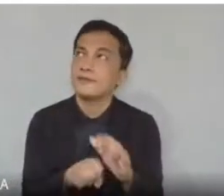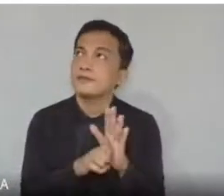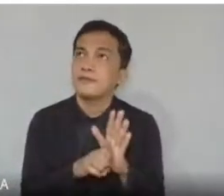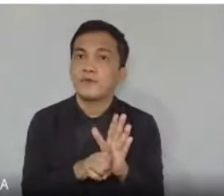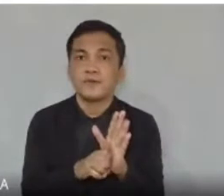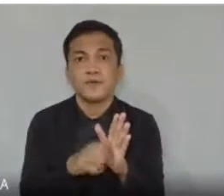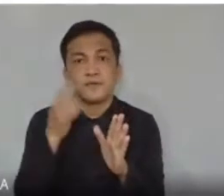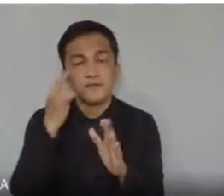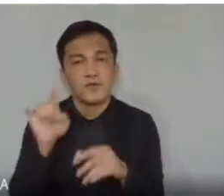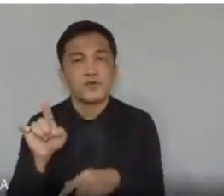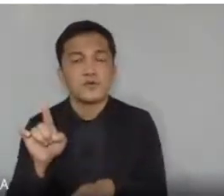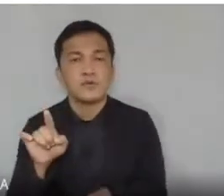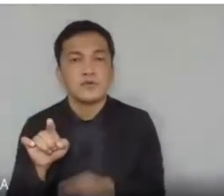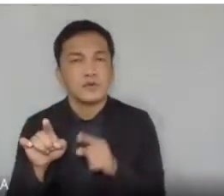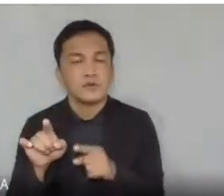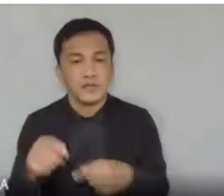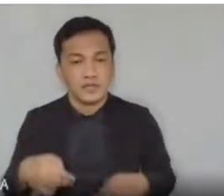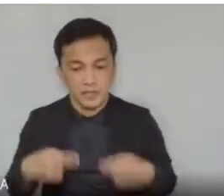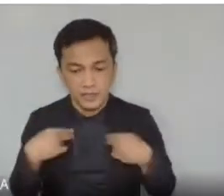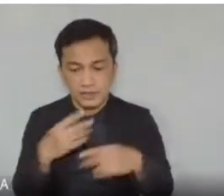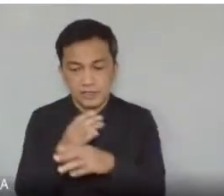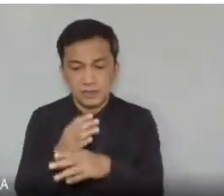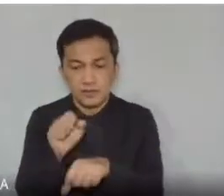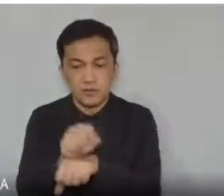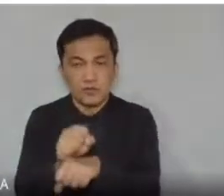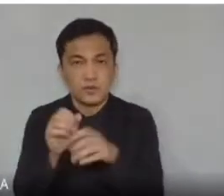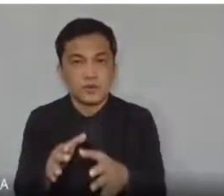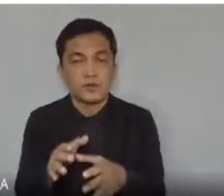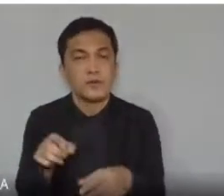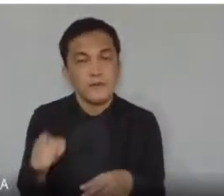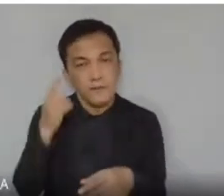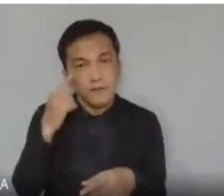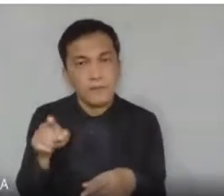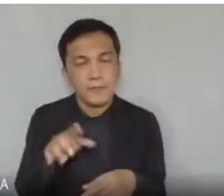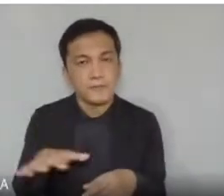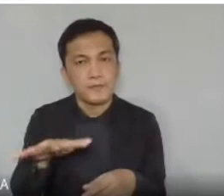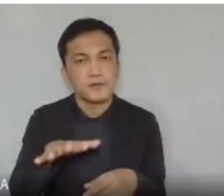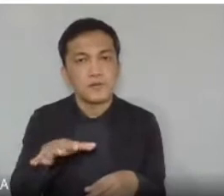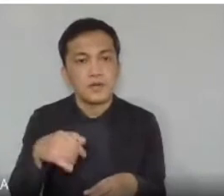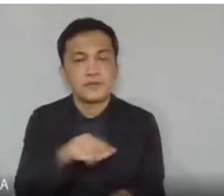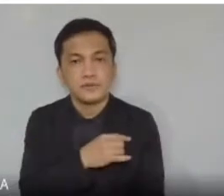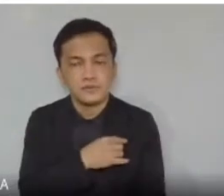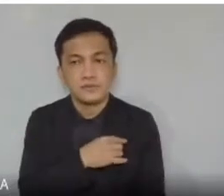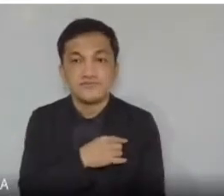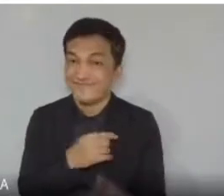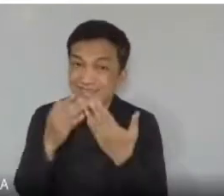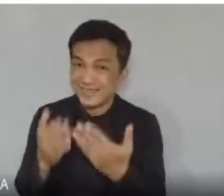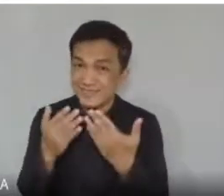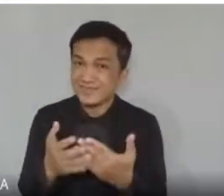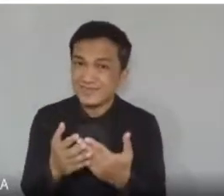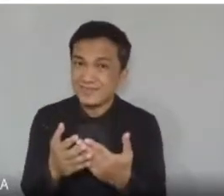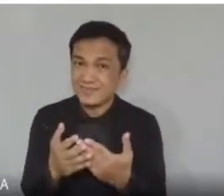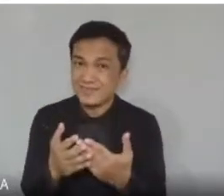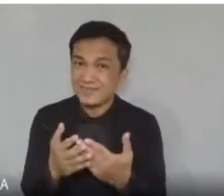heroes as frontliners. And of course, we only proceed on the basis of individual consent.